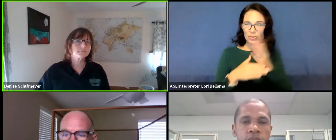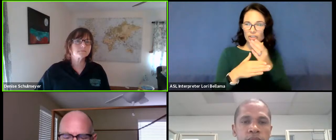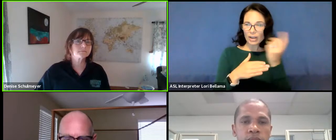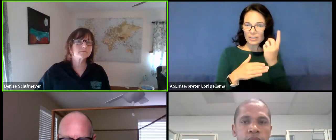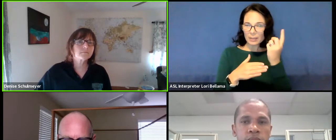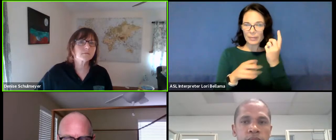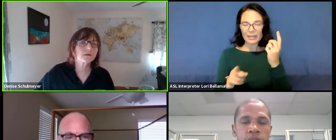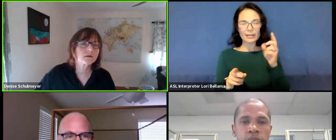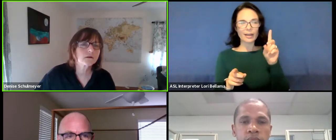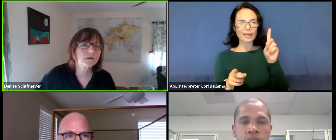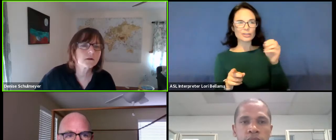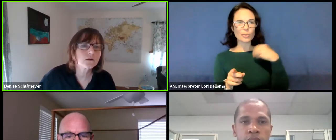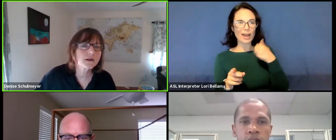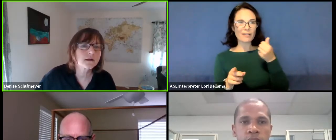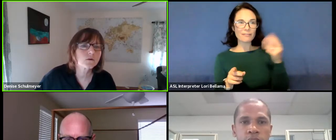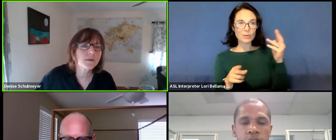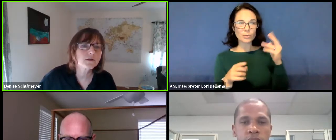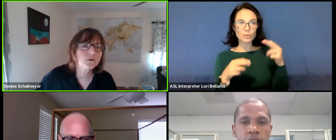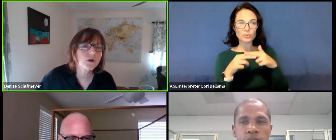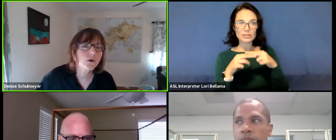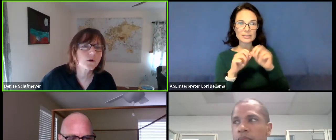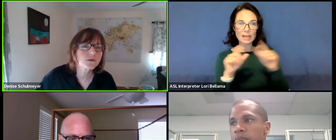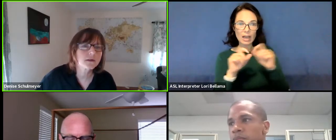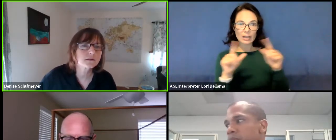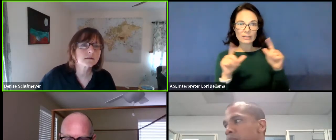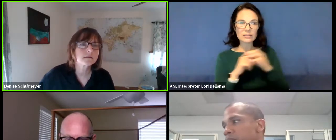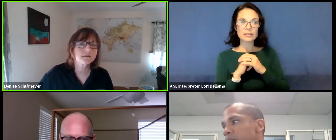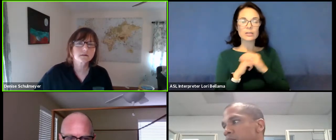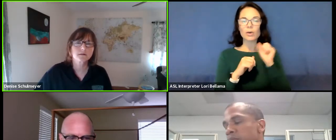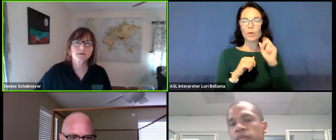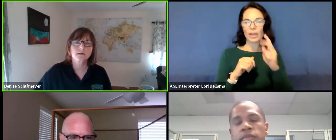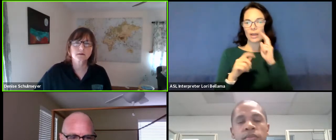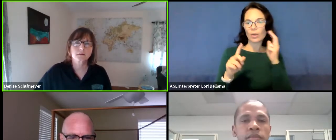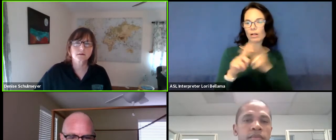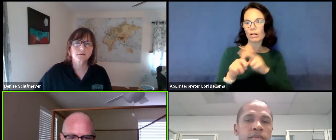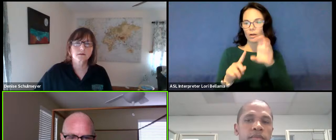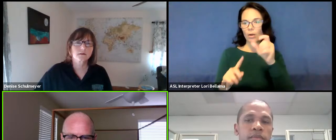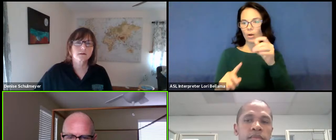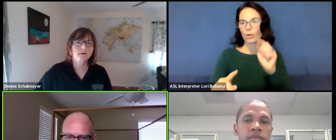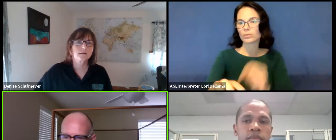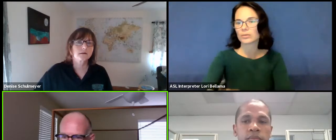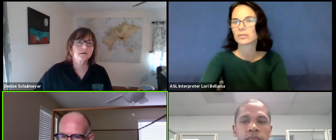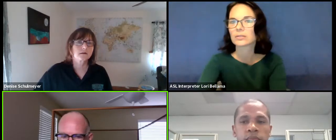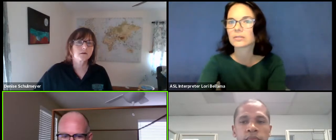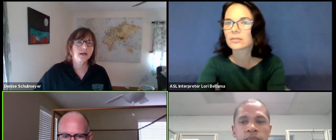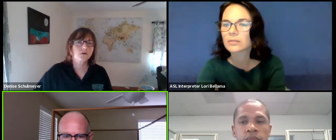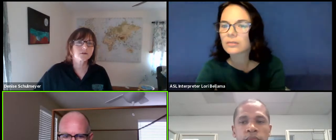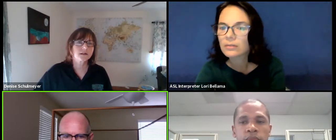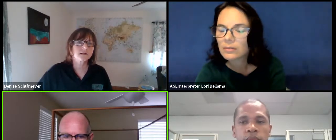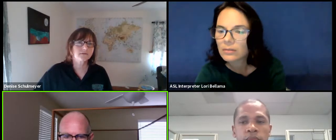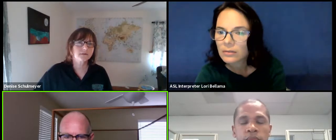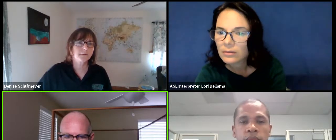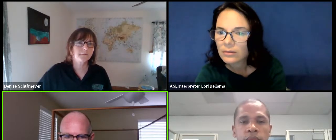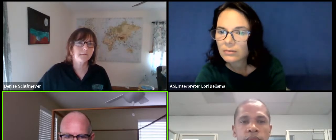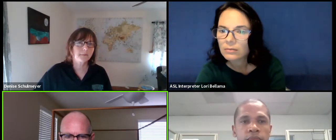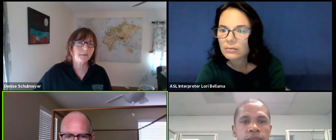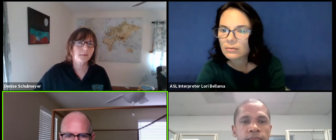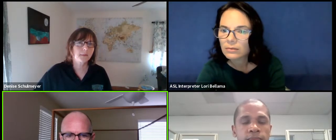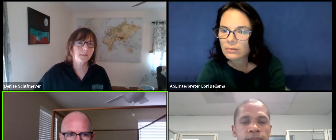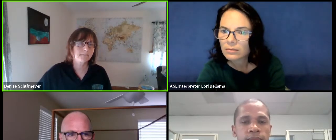do have a few slides if I could share, please. Okay, I will make you co-host then. Okay, you're all set,